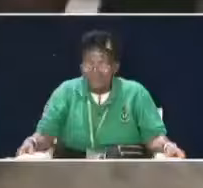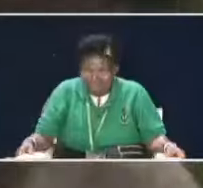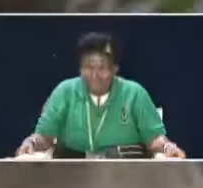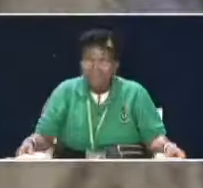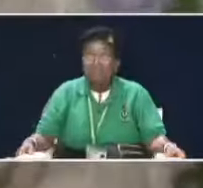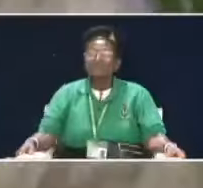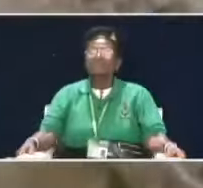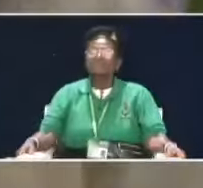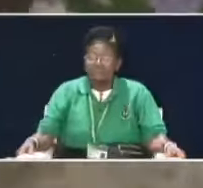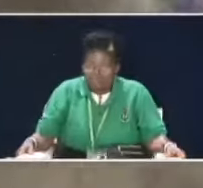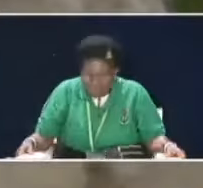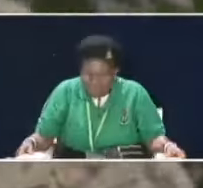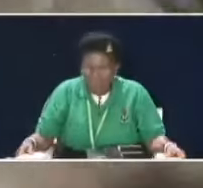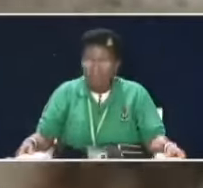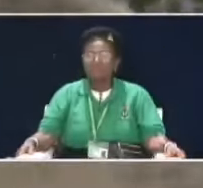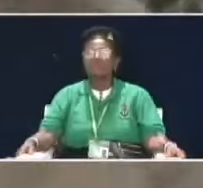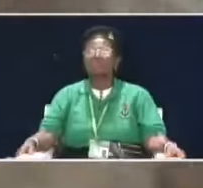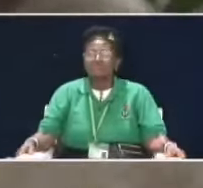success,